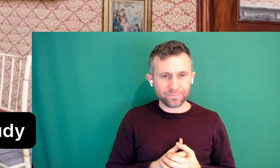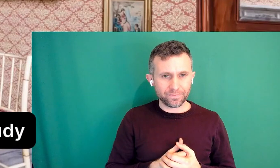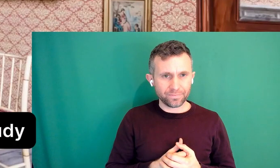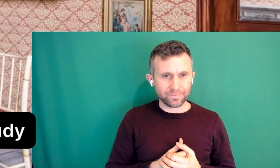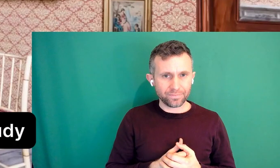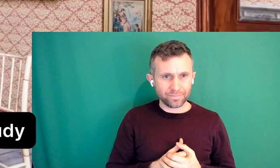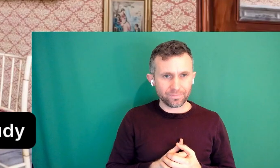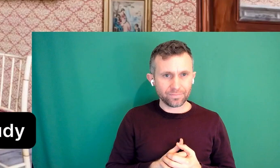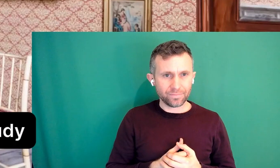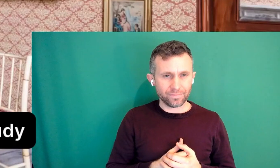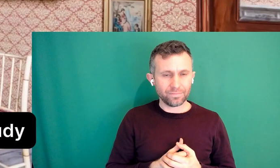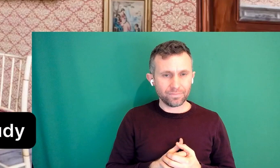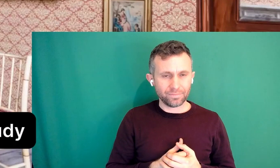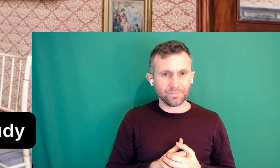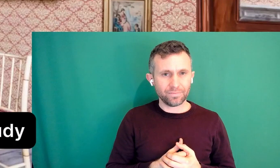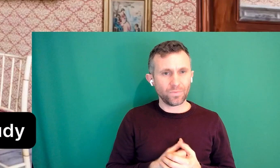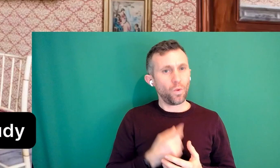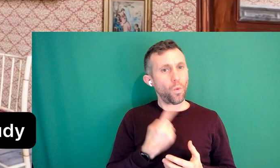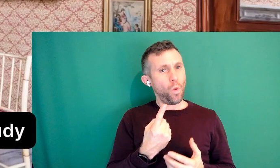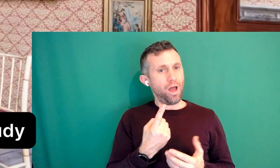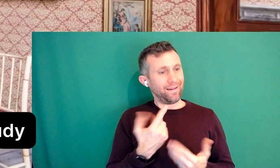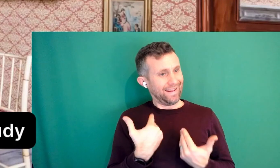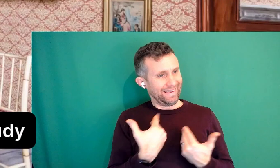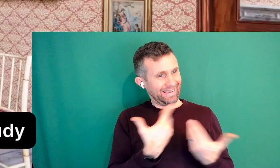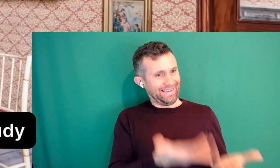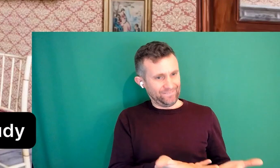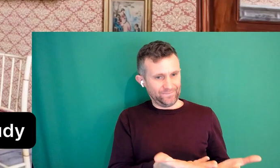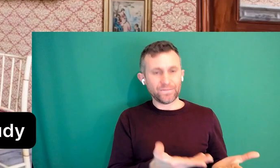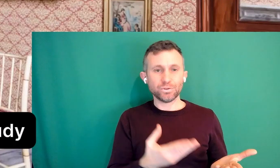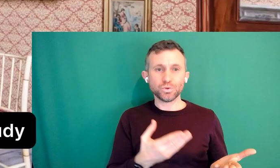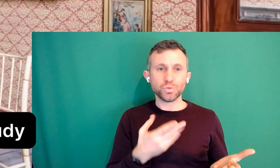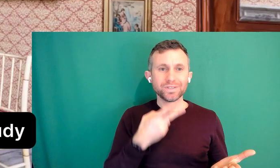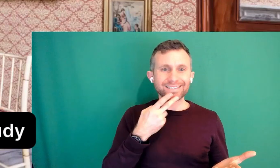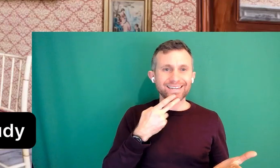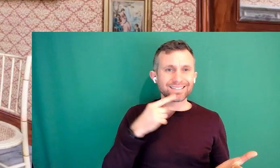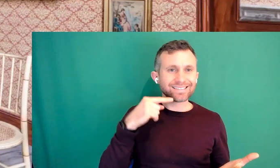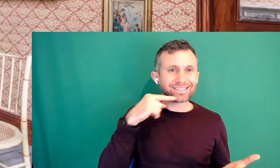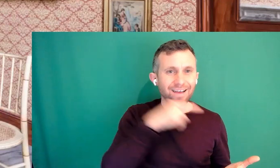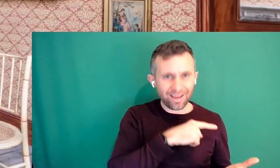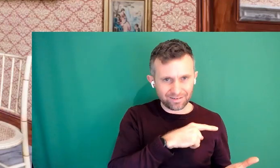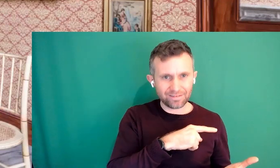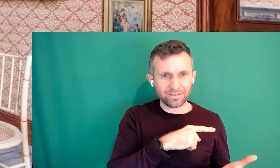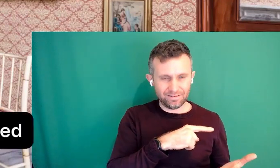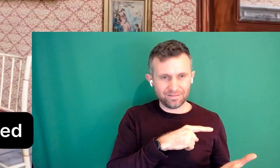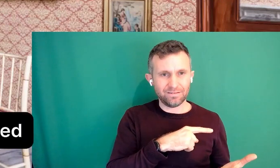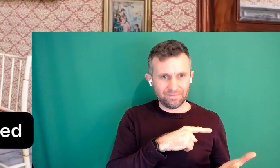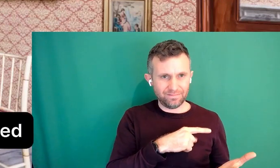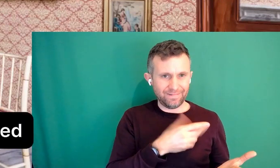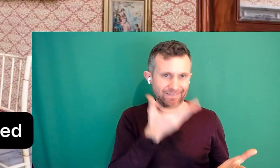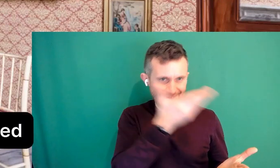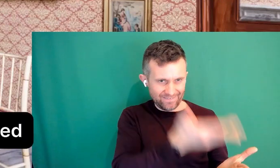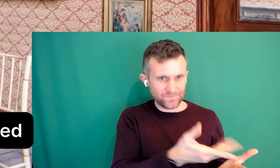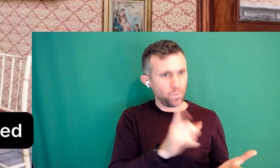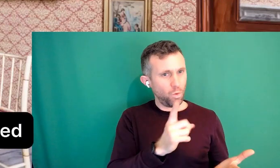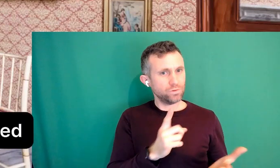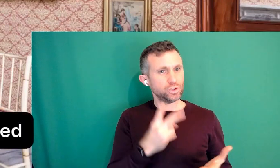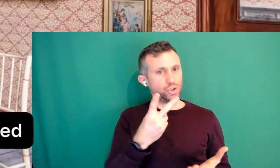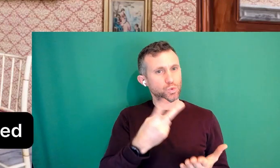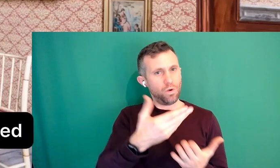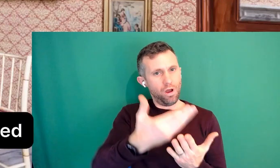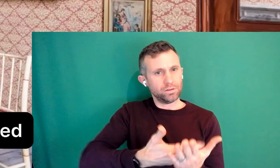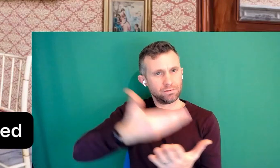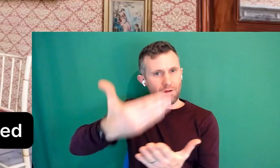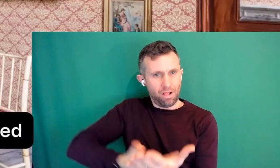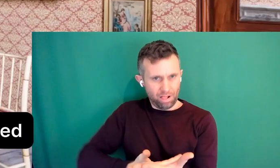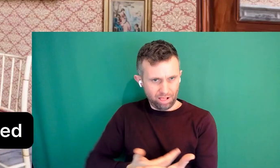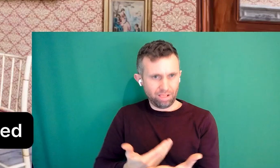This image shows you Eliza's morning room, her study, the only place she really got to